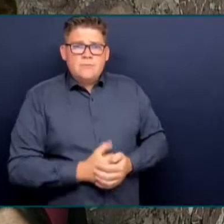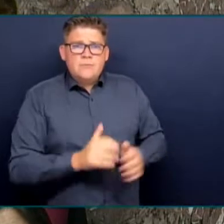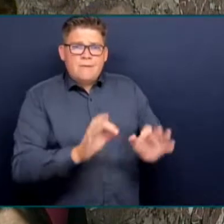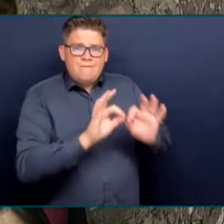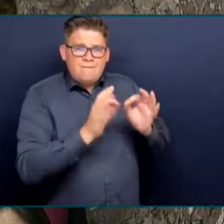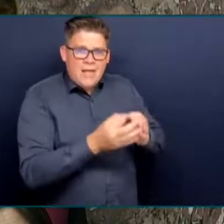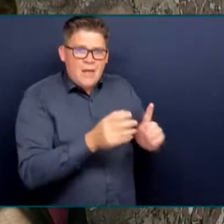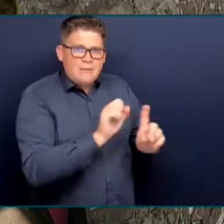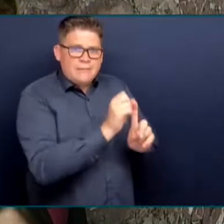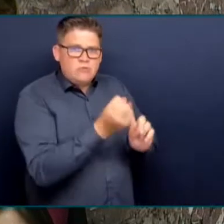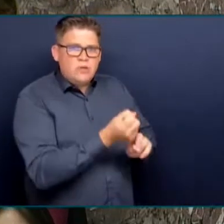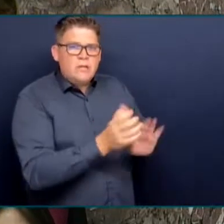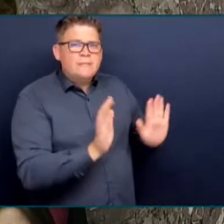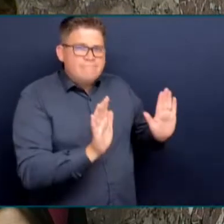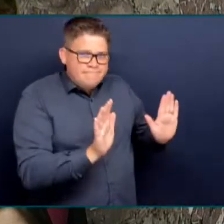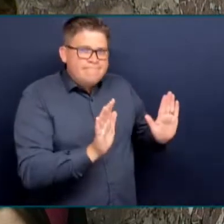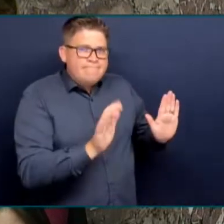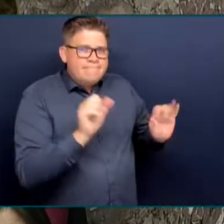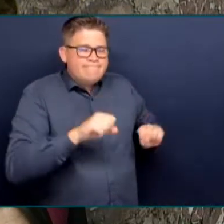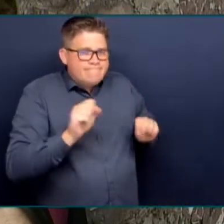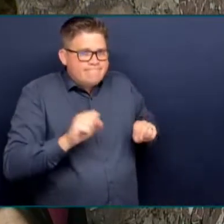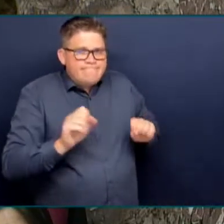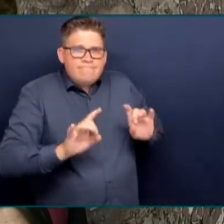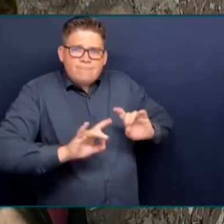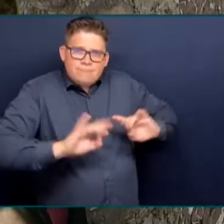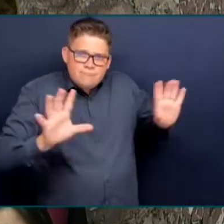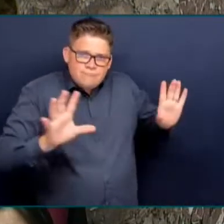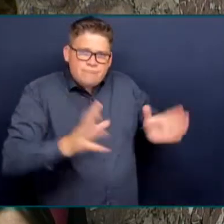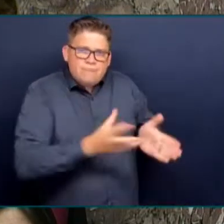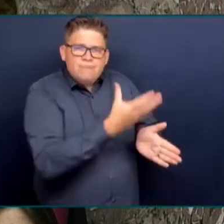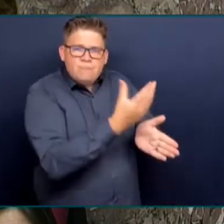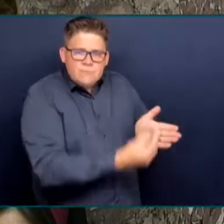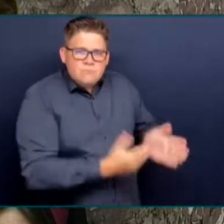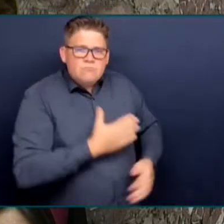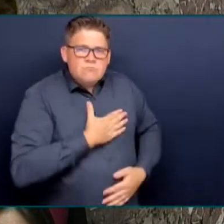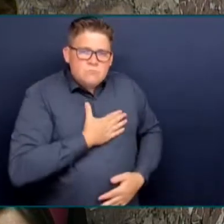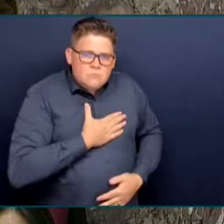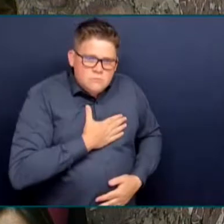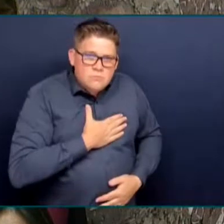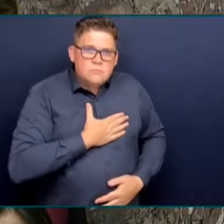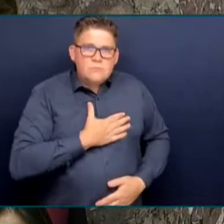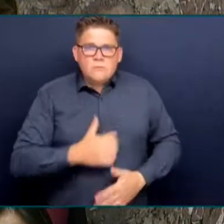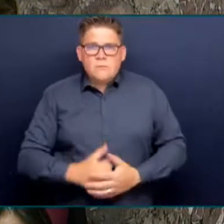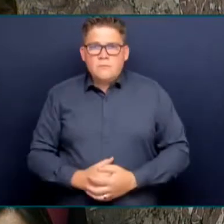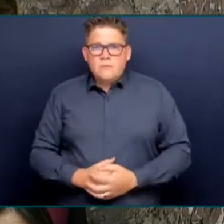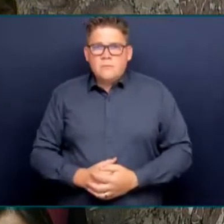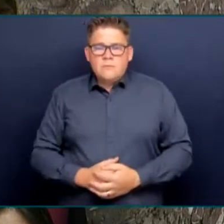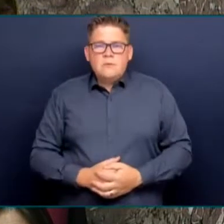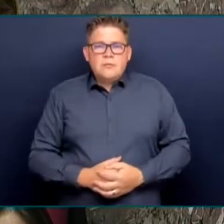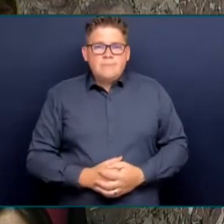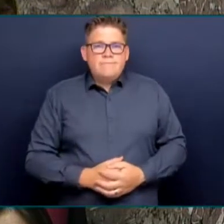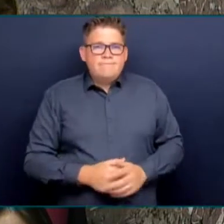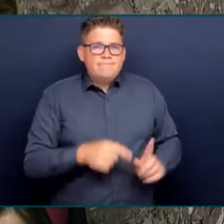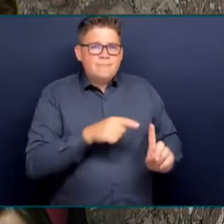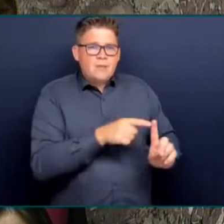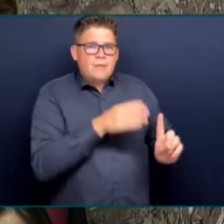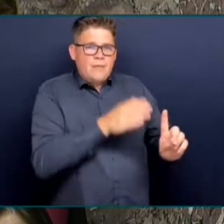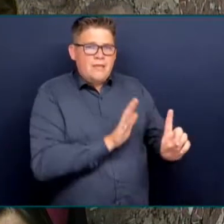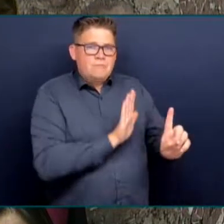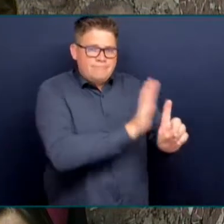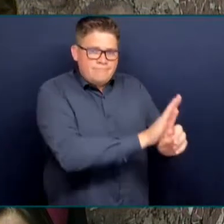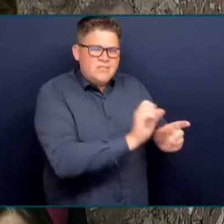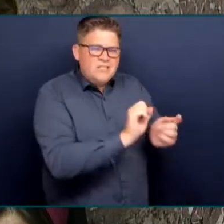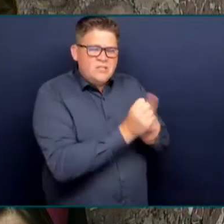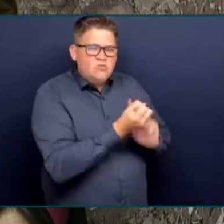absolutely tragic when someone passes away, particularly in those circumstances. And that's why we have to